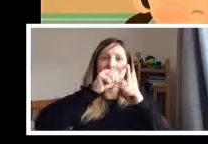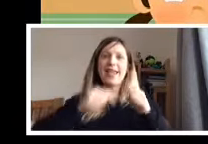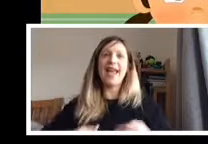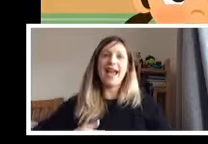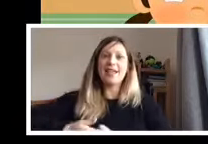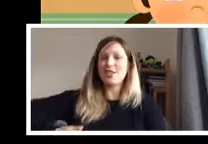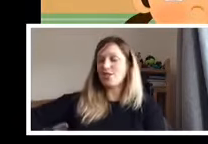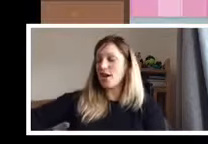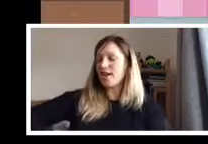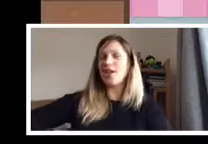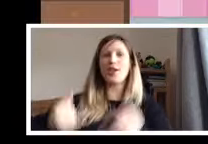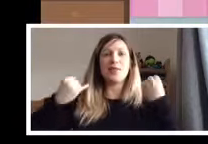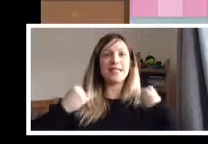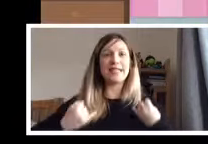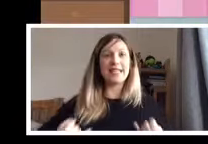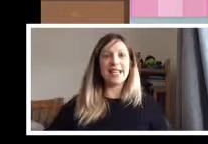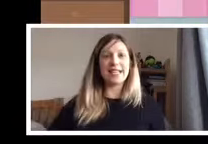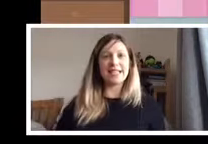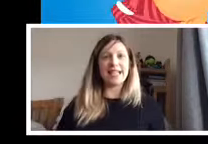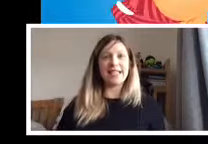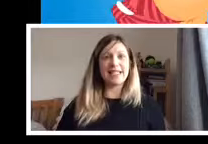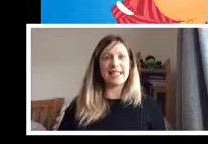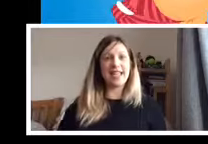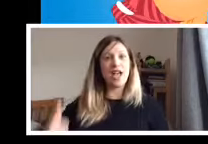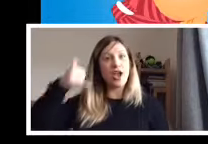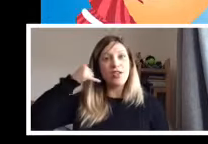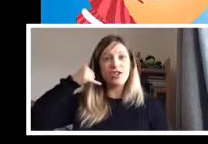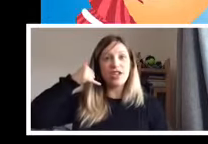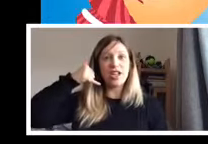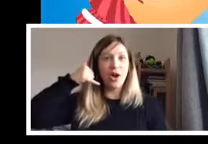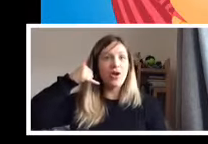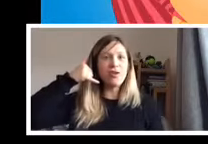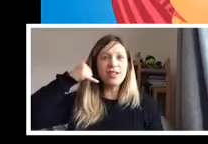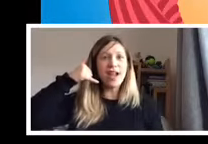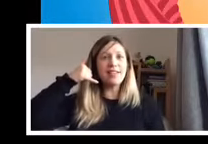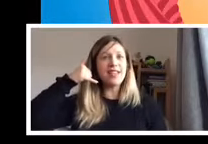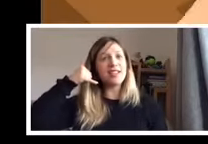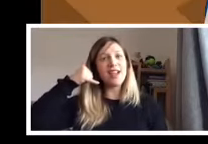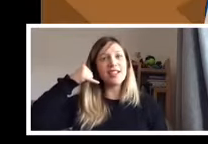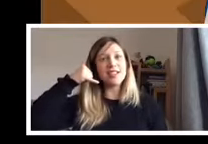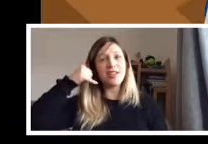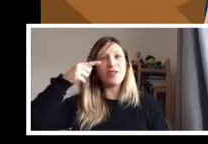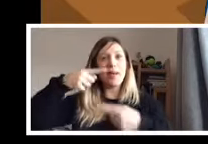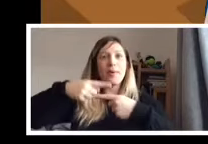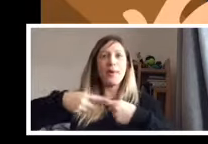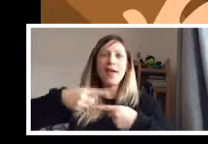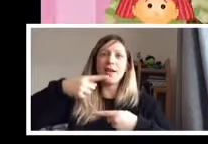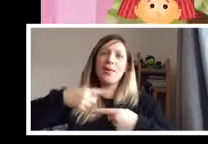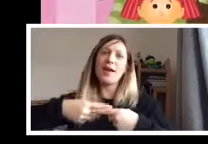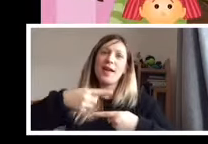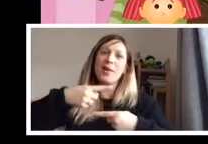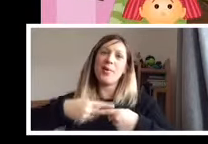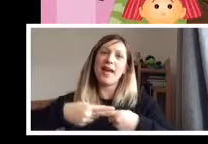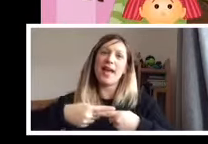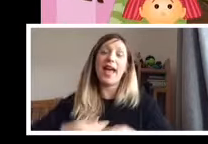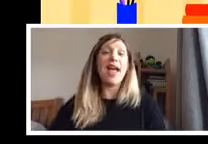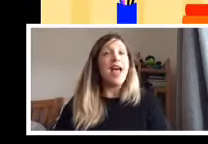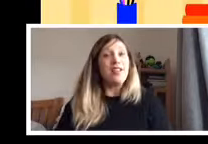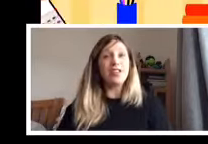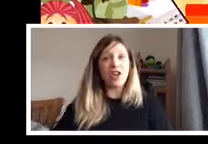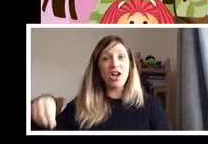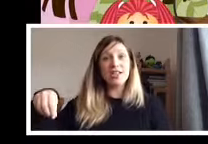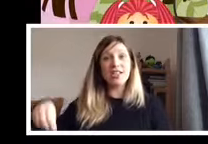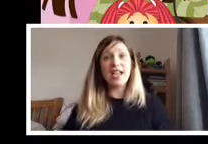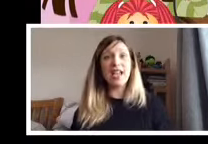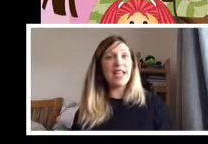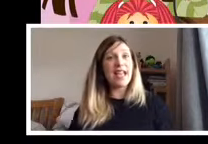Miss Polly had a dolly in the sick. So she called on the doctor to come quick.